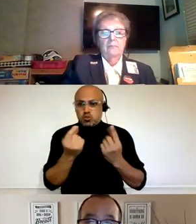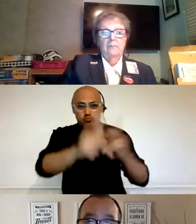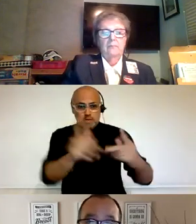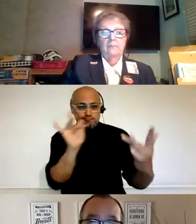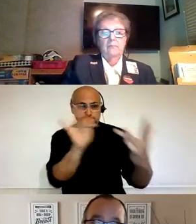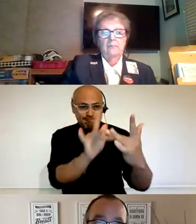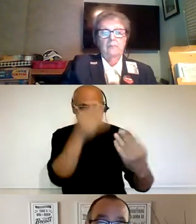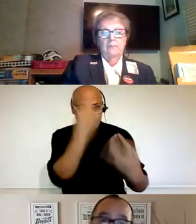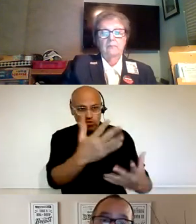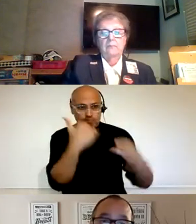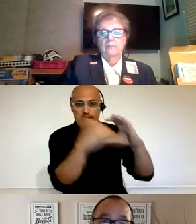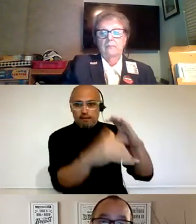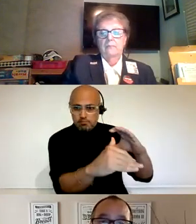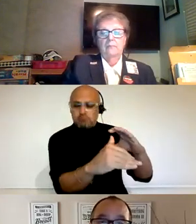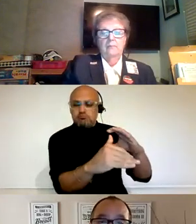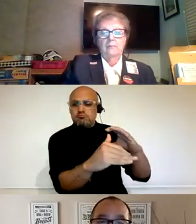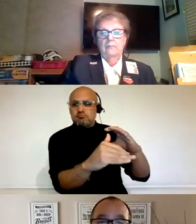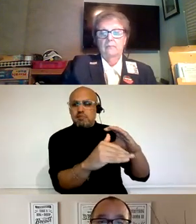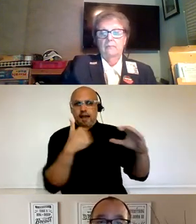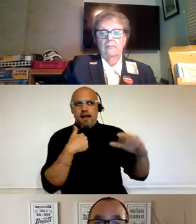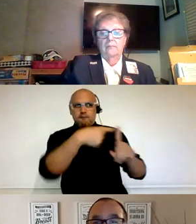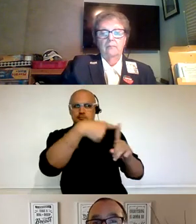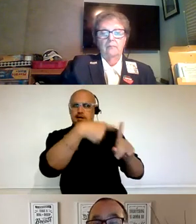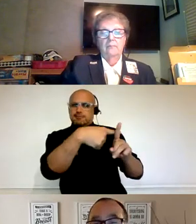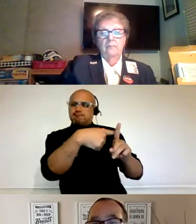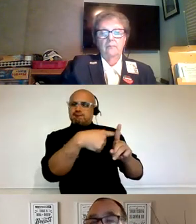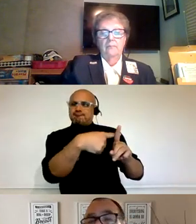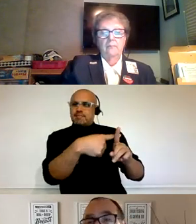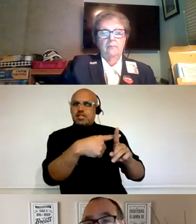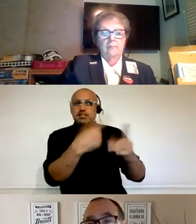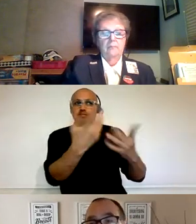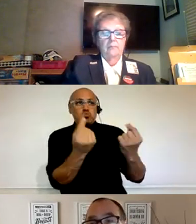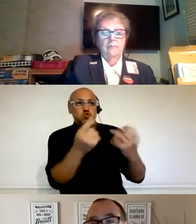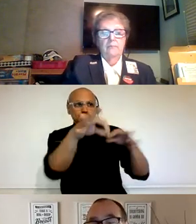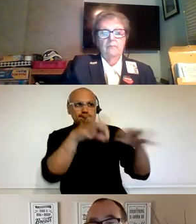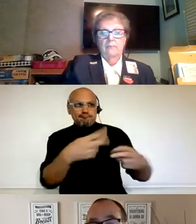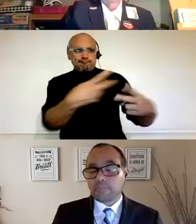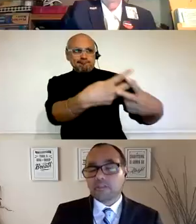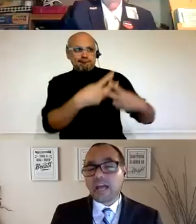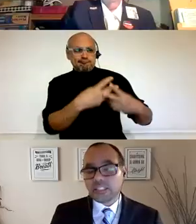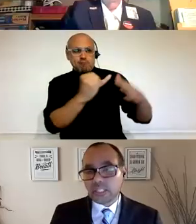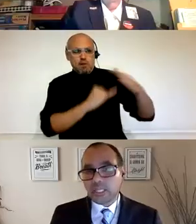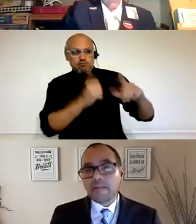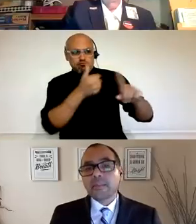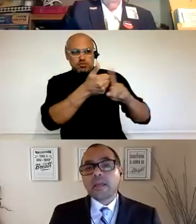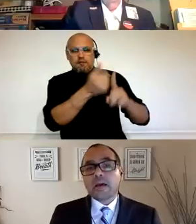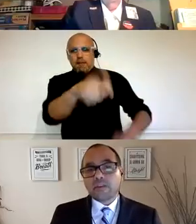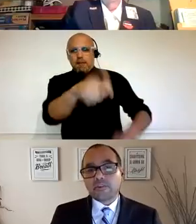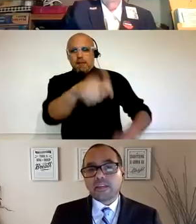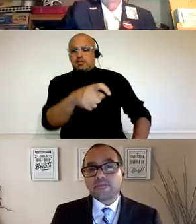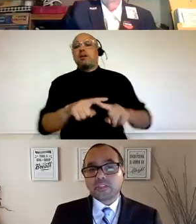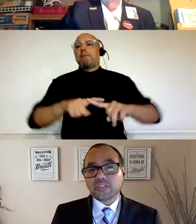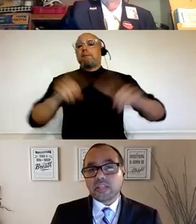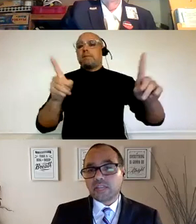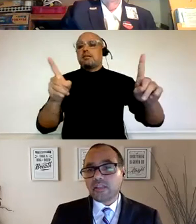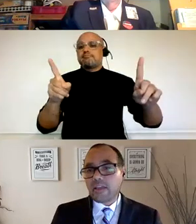been informed via an email that they had a positive case, and now we were instructed to quarantine or isolate. However,